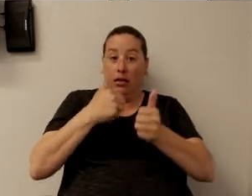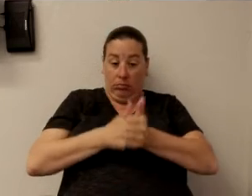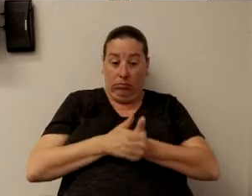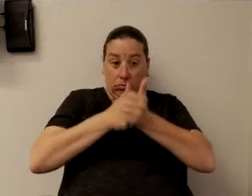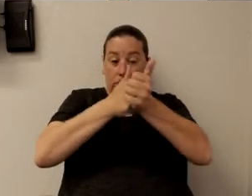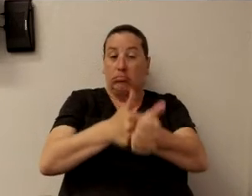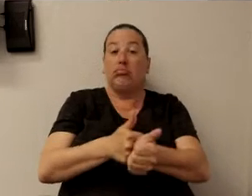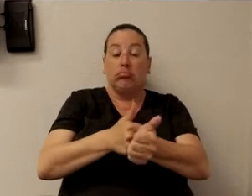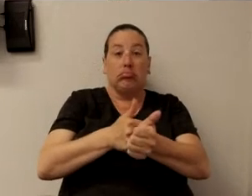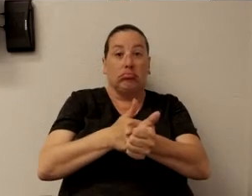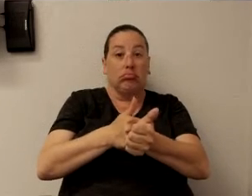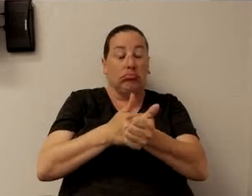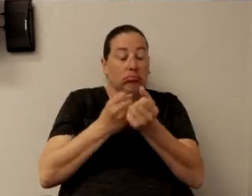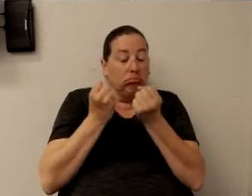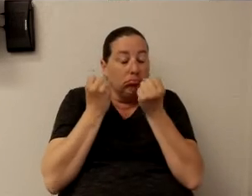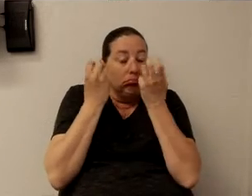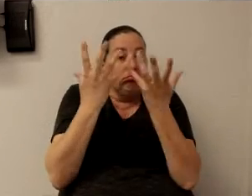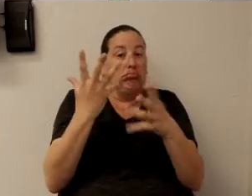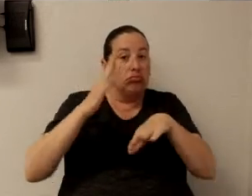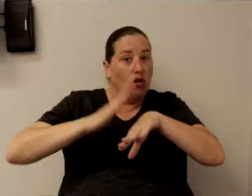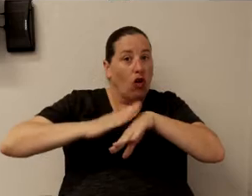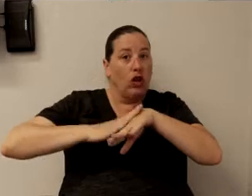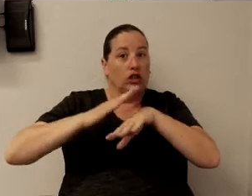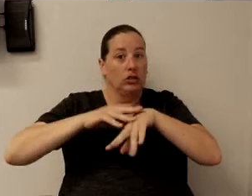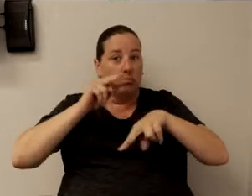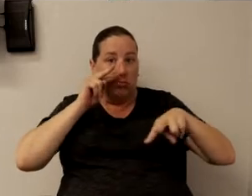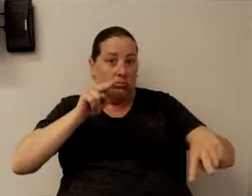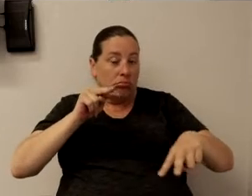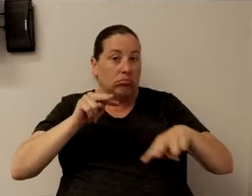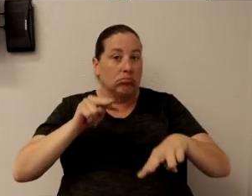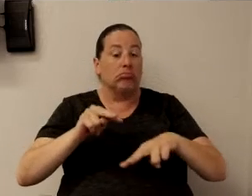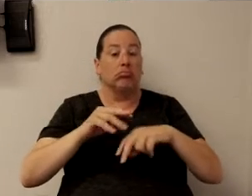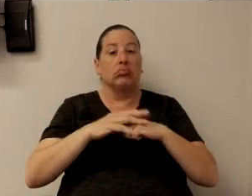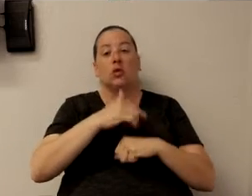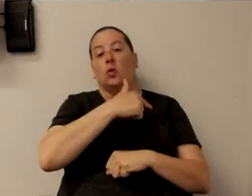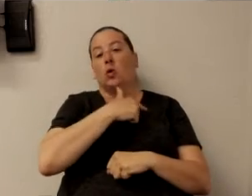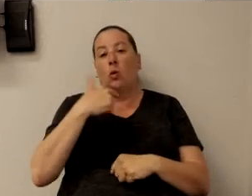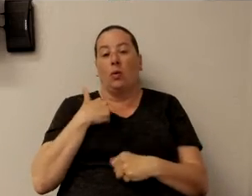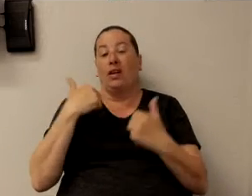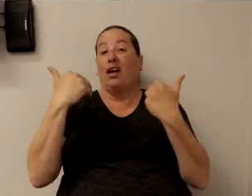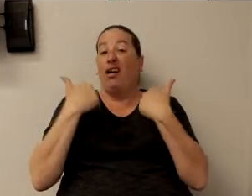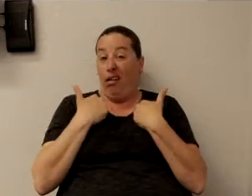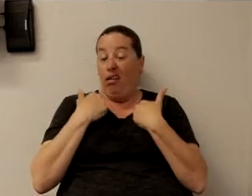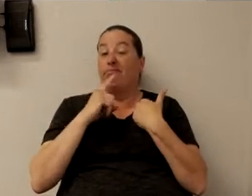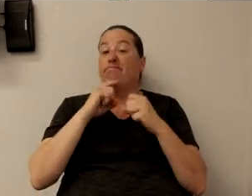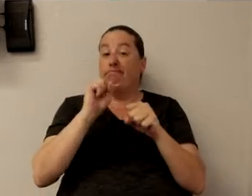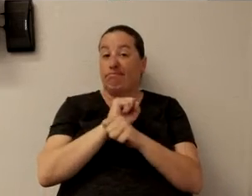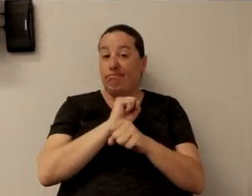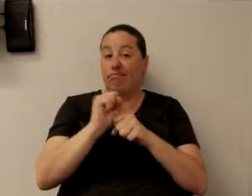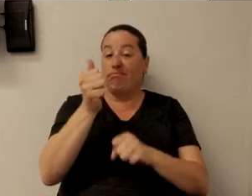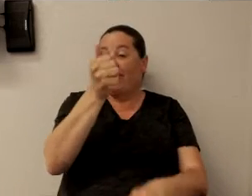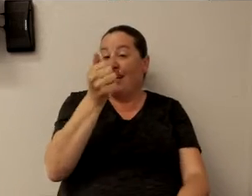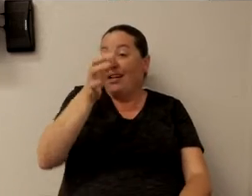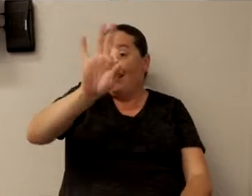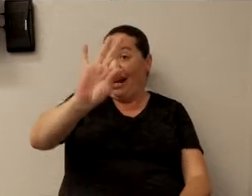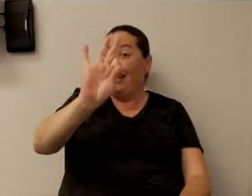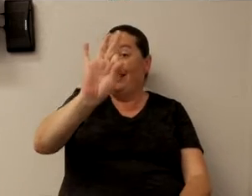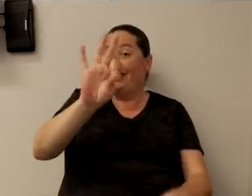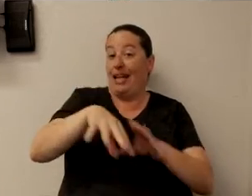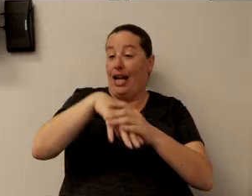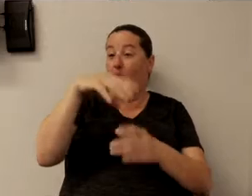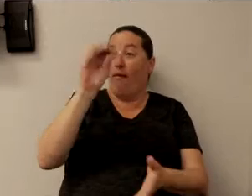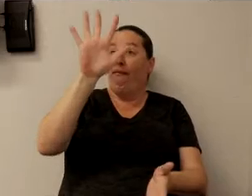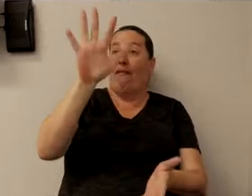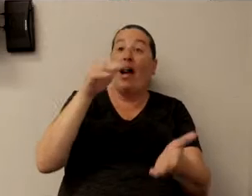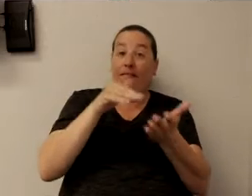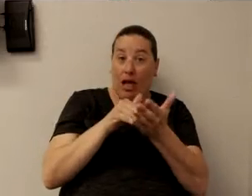of caution and taking all the universal precautions, we have had 19 of our 5,000 employees